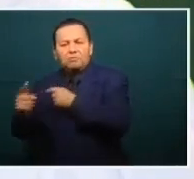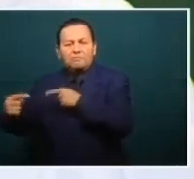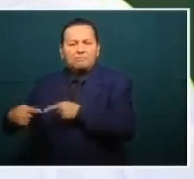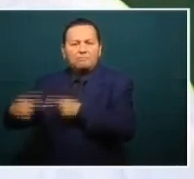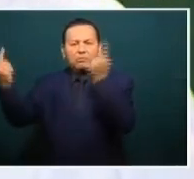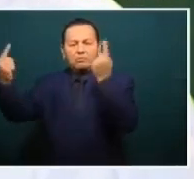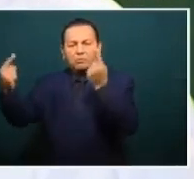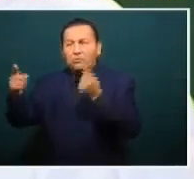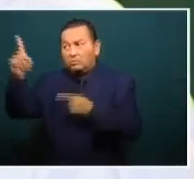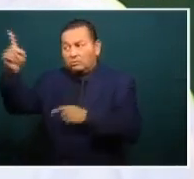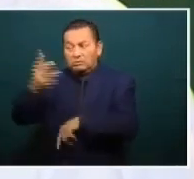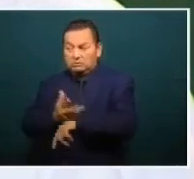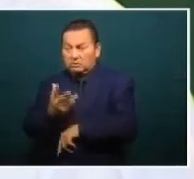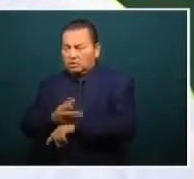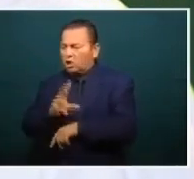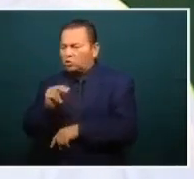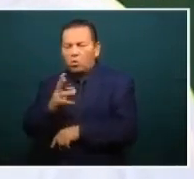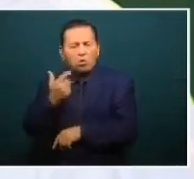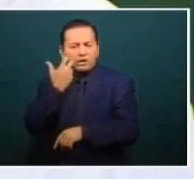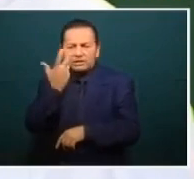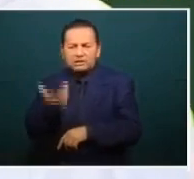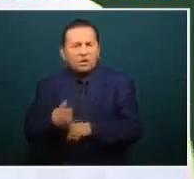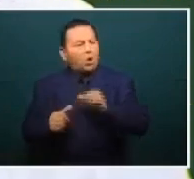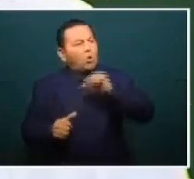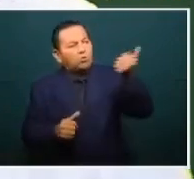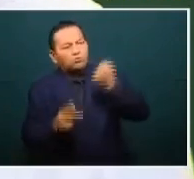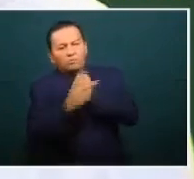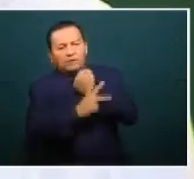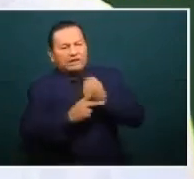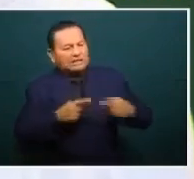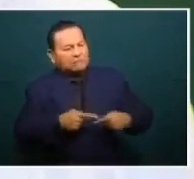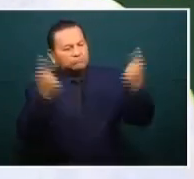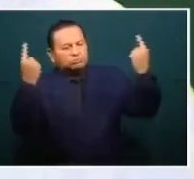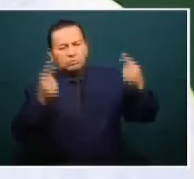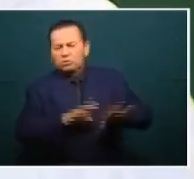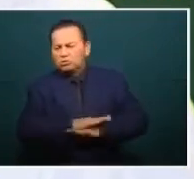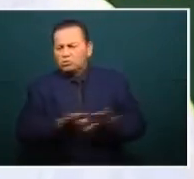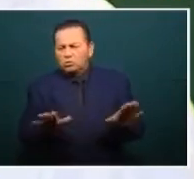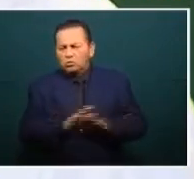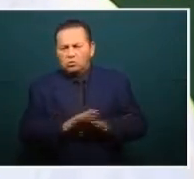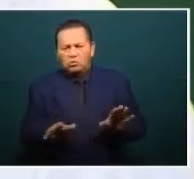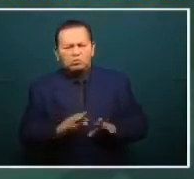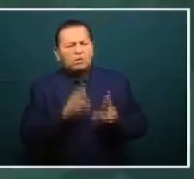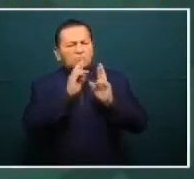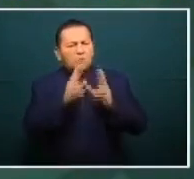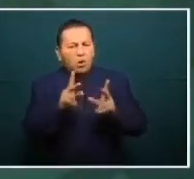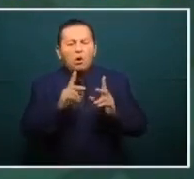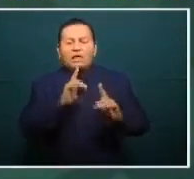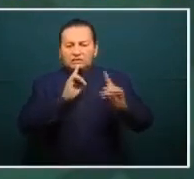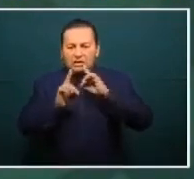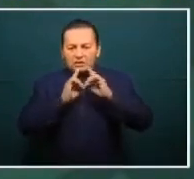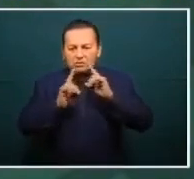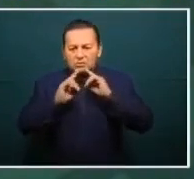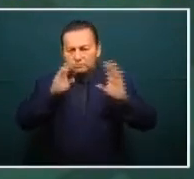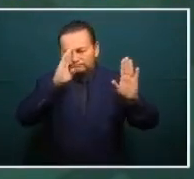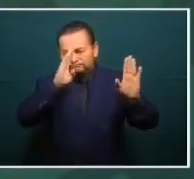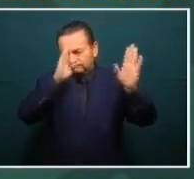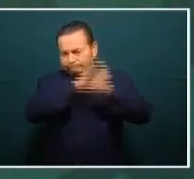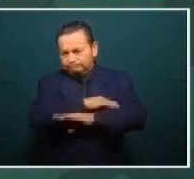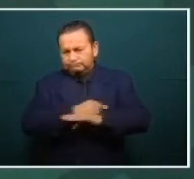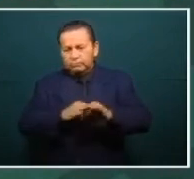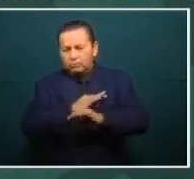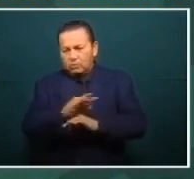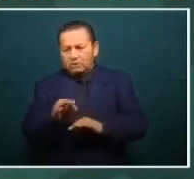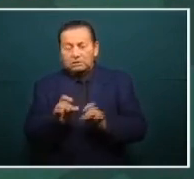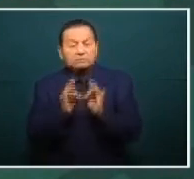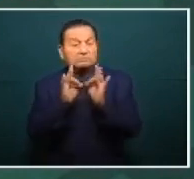We do not want that confrontation with the United States, nor with any country. We are